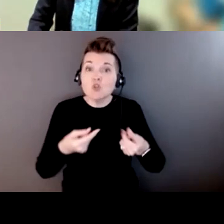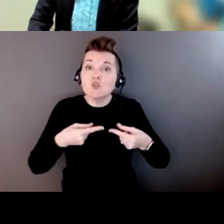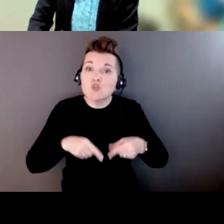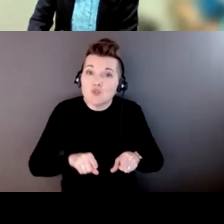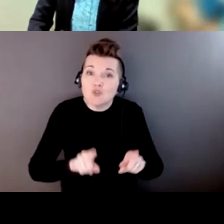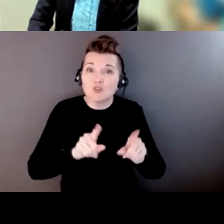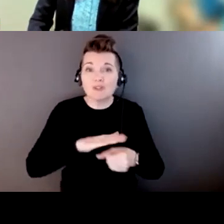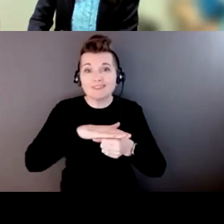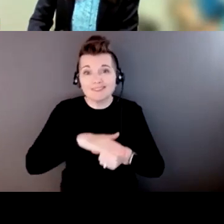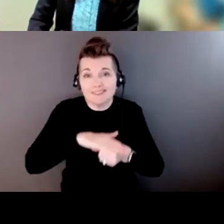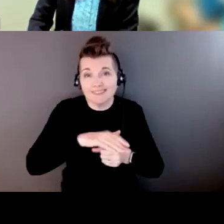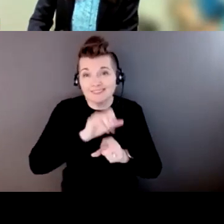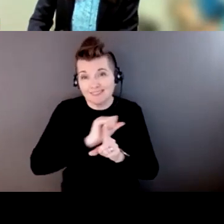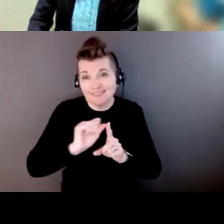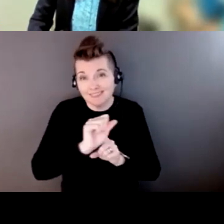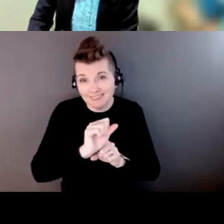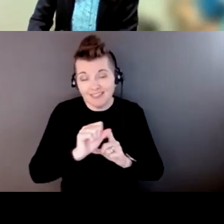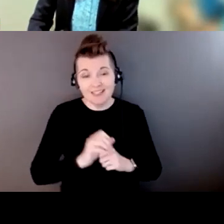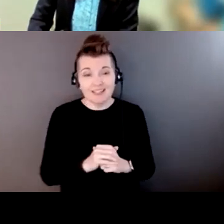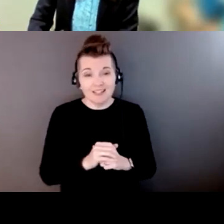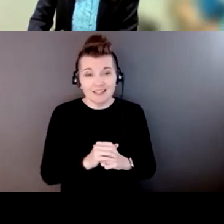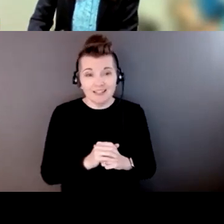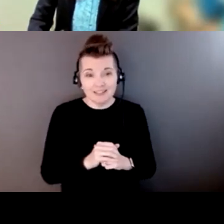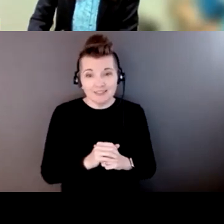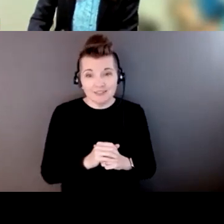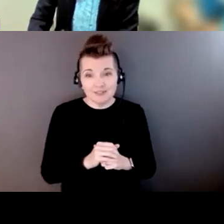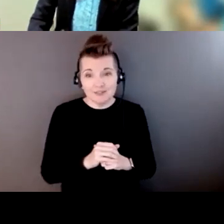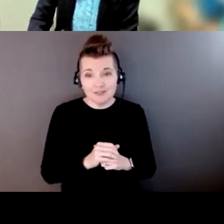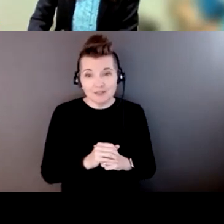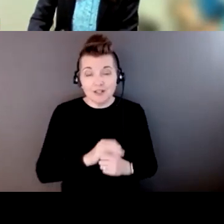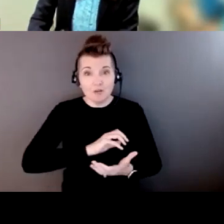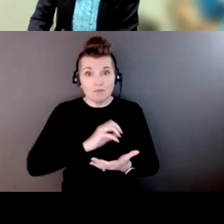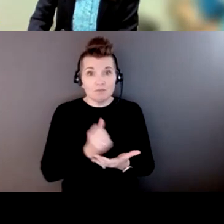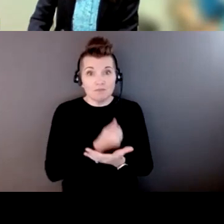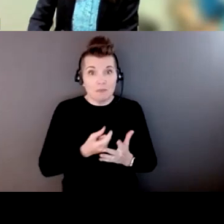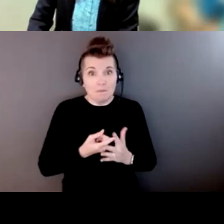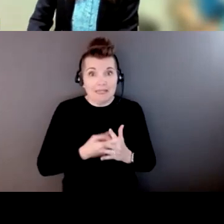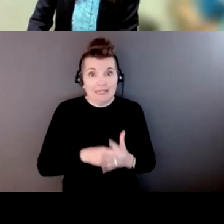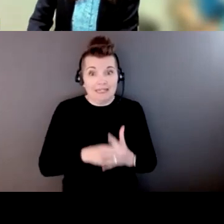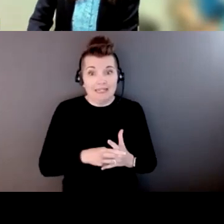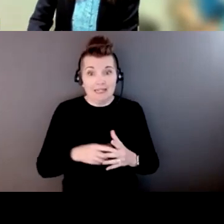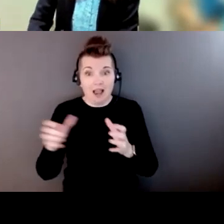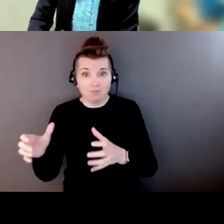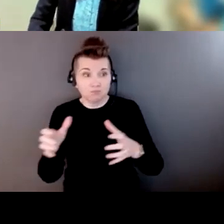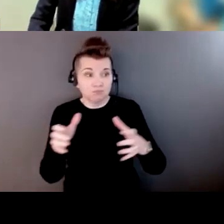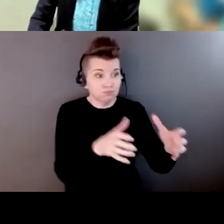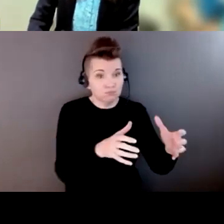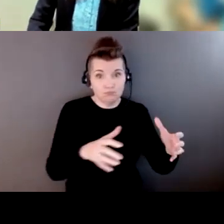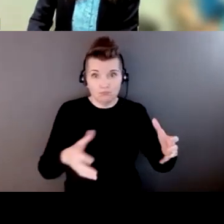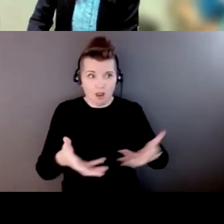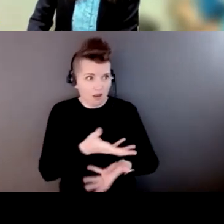situations, and the early application. Really, what we want to do is hopefully